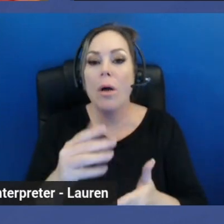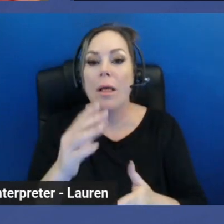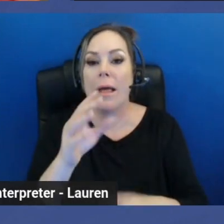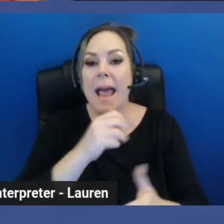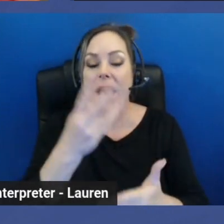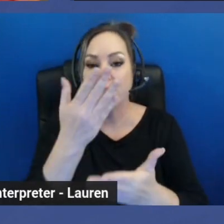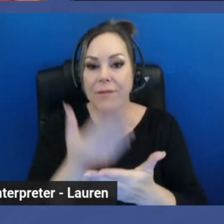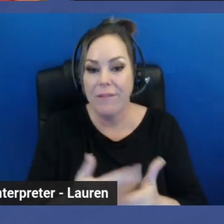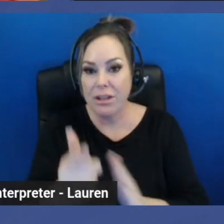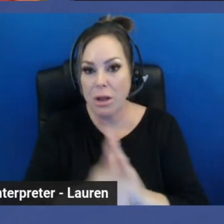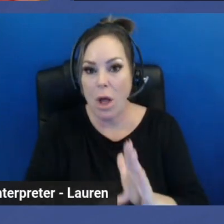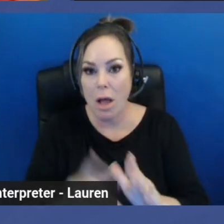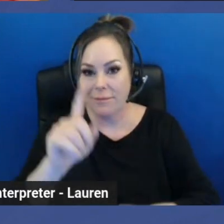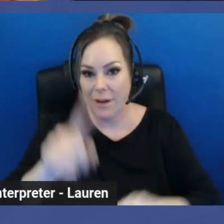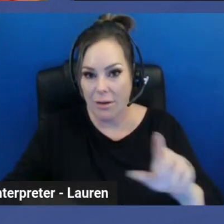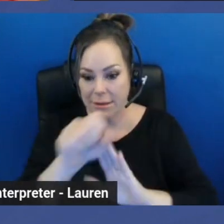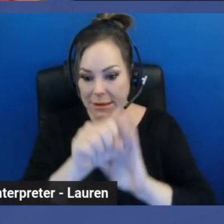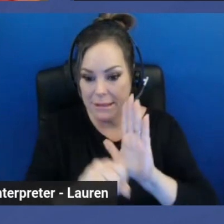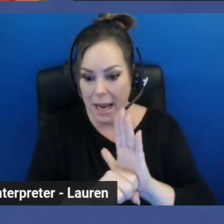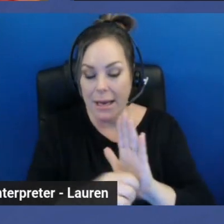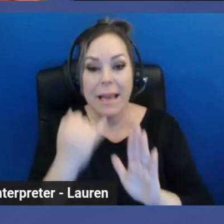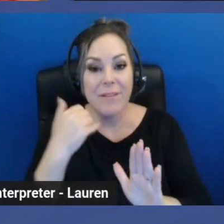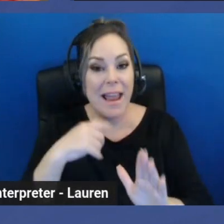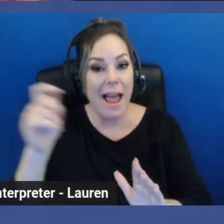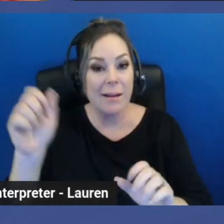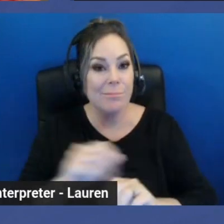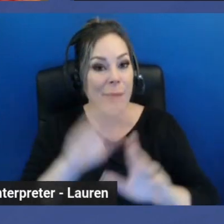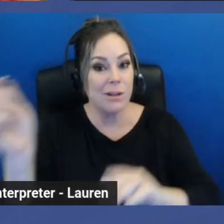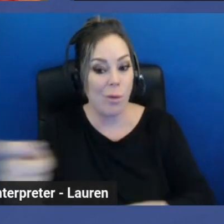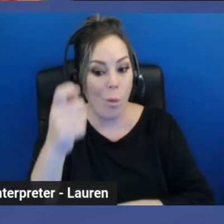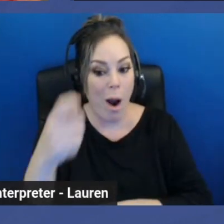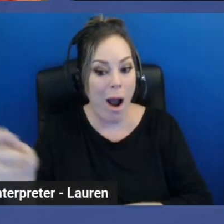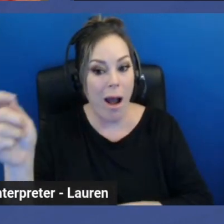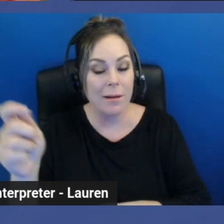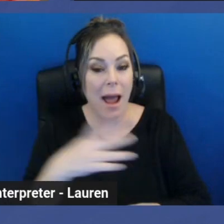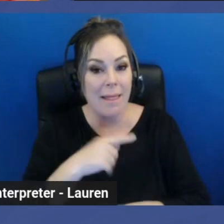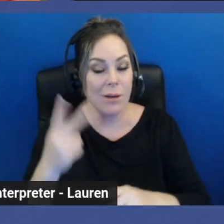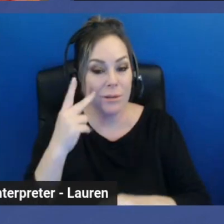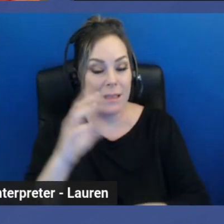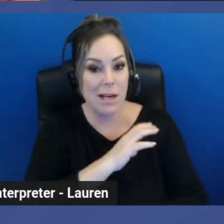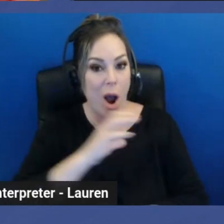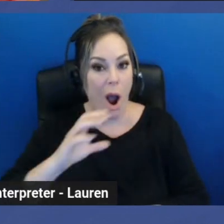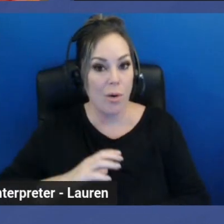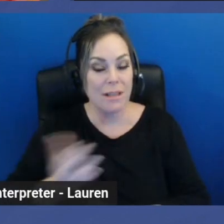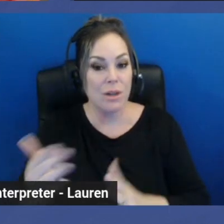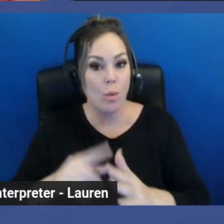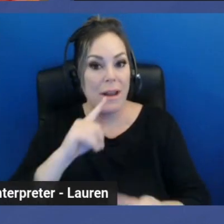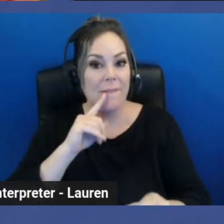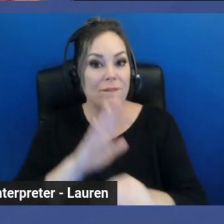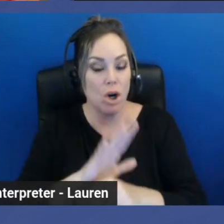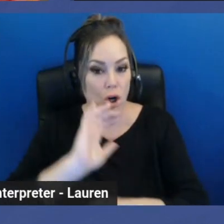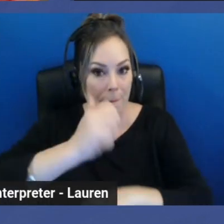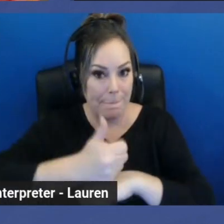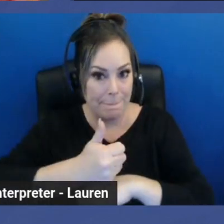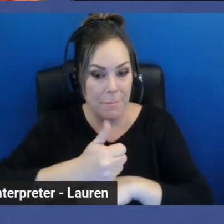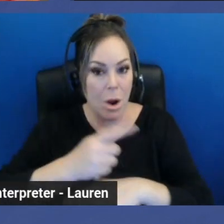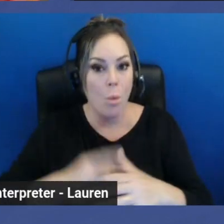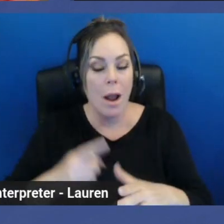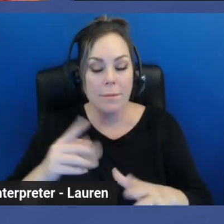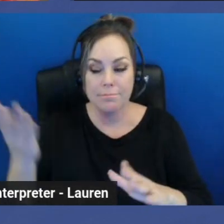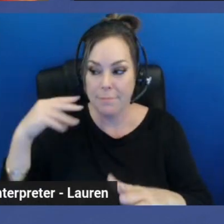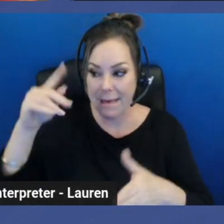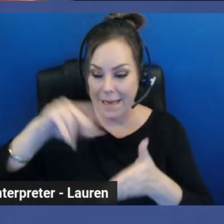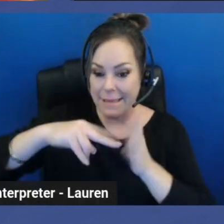I would also, if I had a magic wand, like to see Congress reaffirm what they